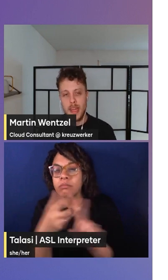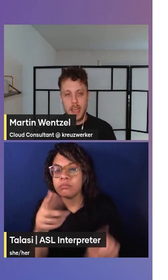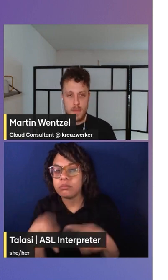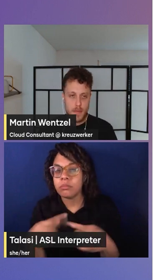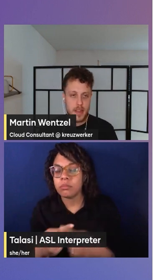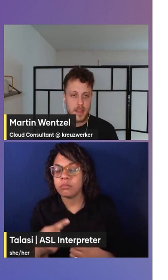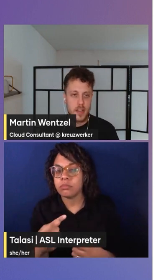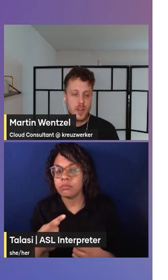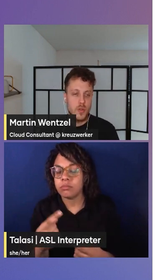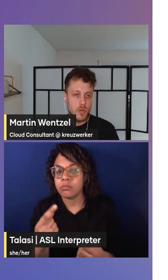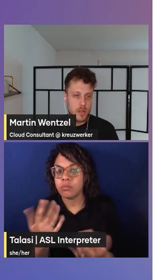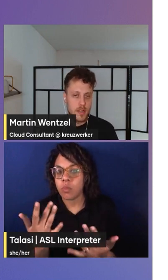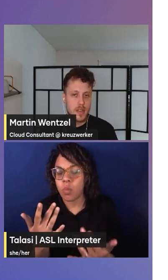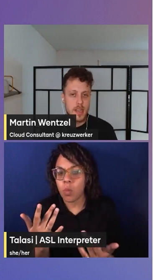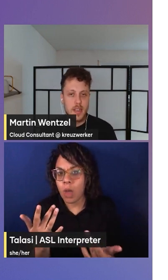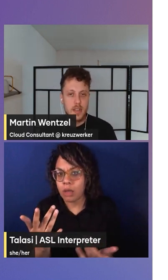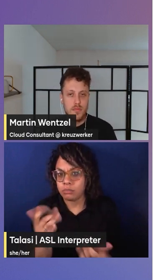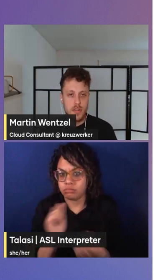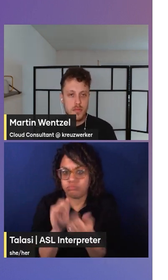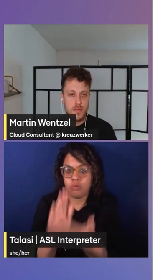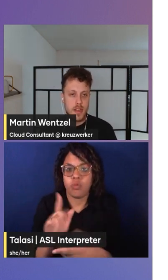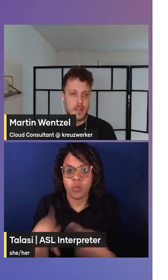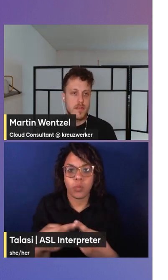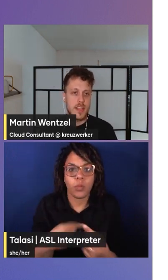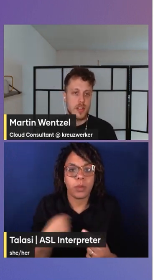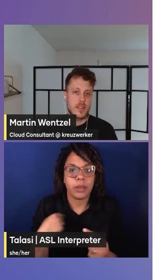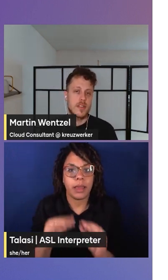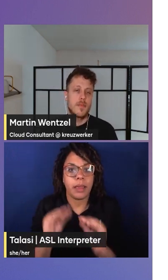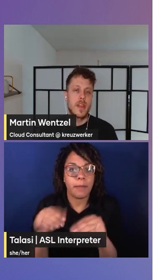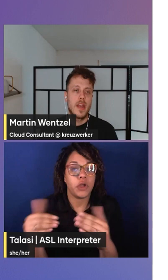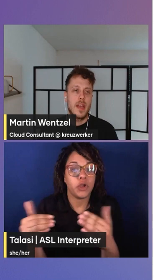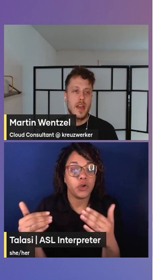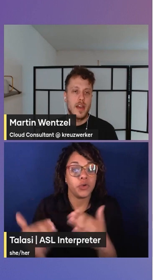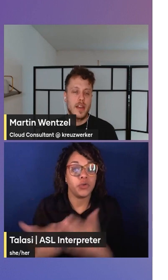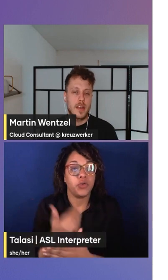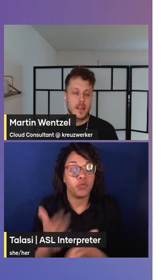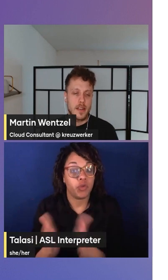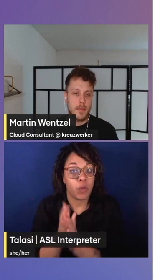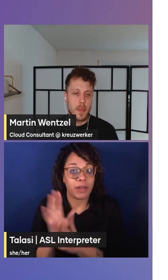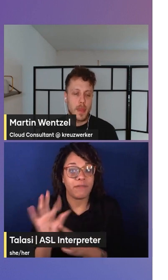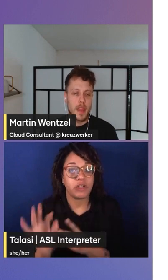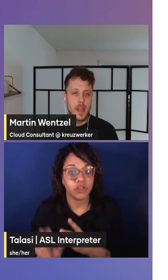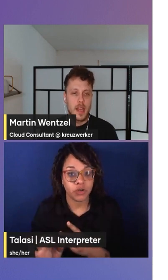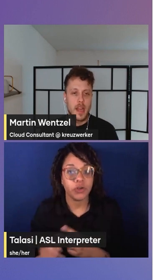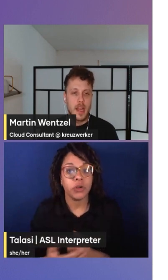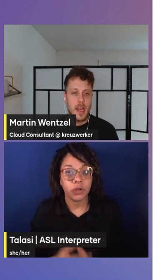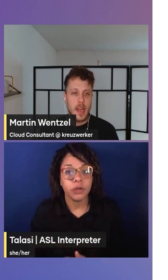do implement new requested features. And yeah.